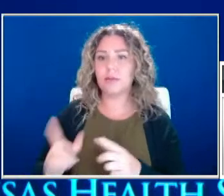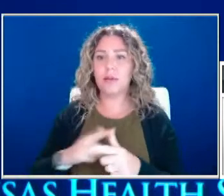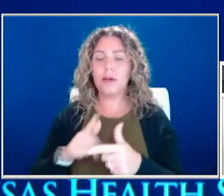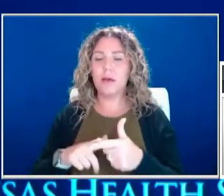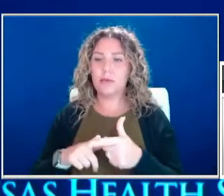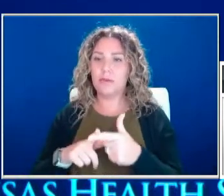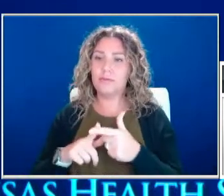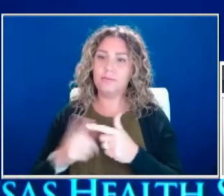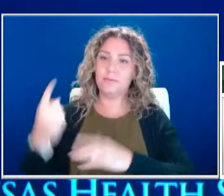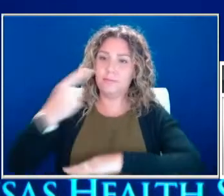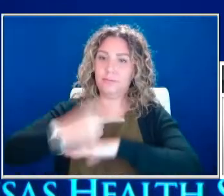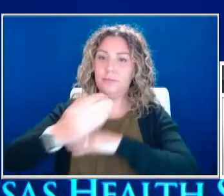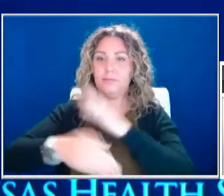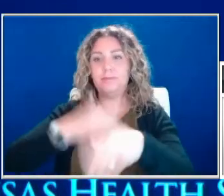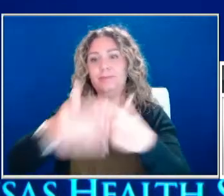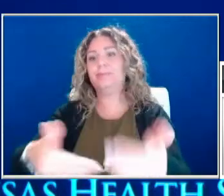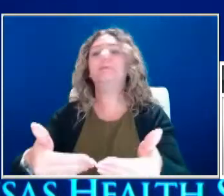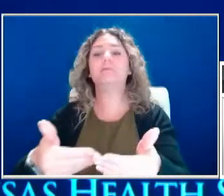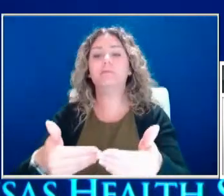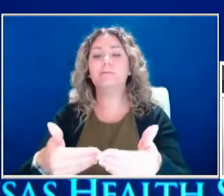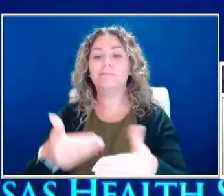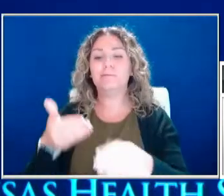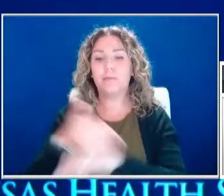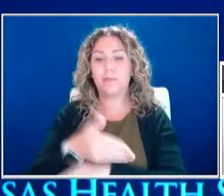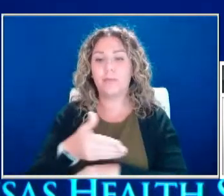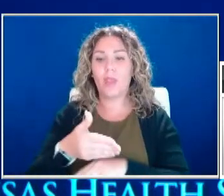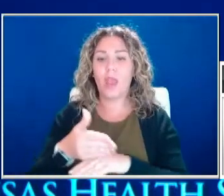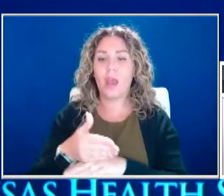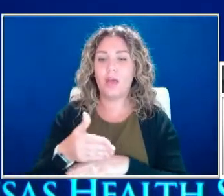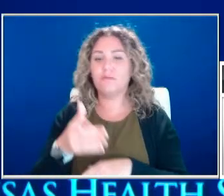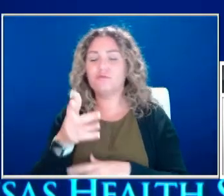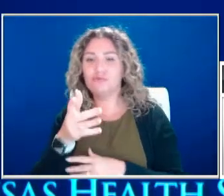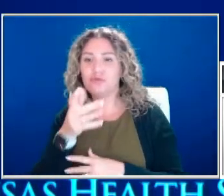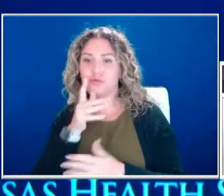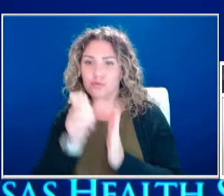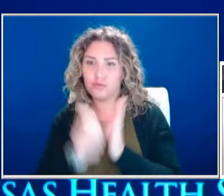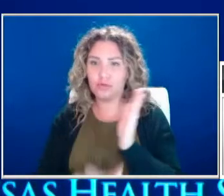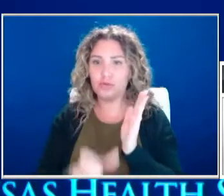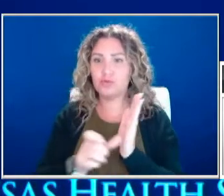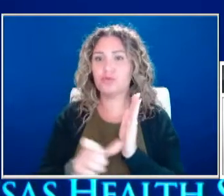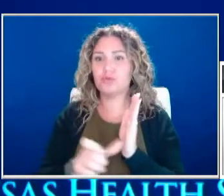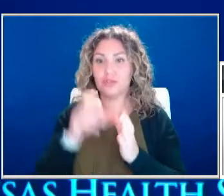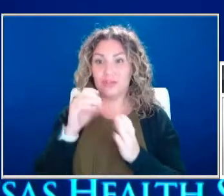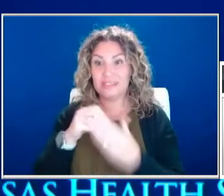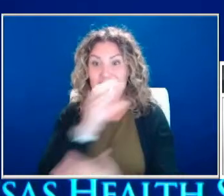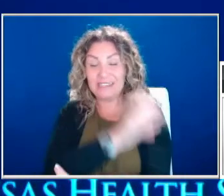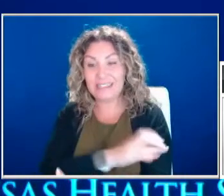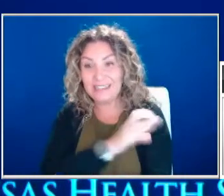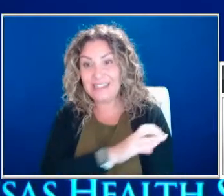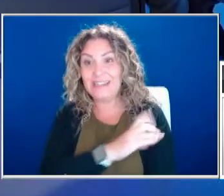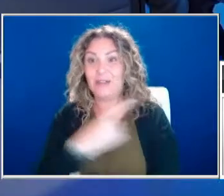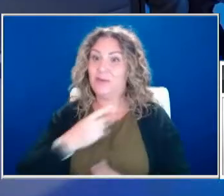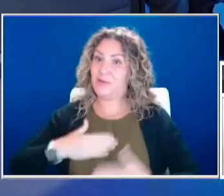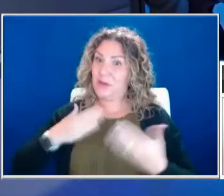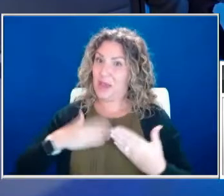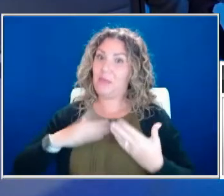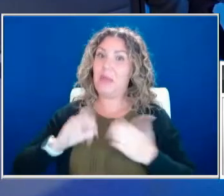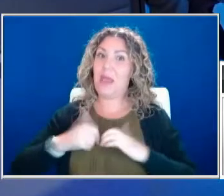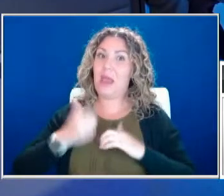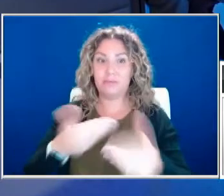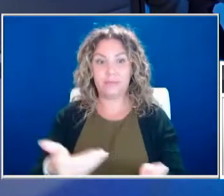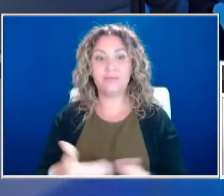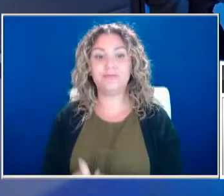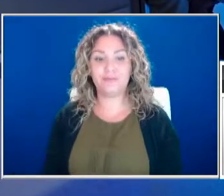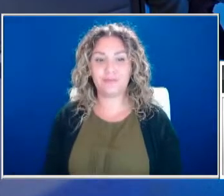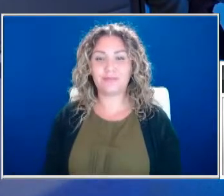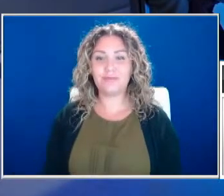by, especially after surgery, he was getting better and better. So when we saw him in the clinic, we were very happy with how he was progressing. Let's talk about, we talked about the